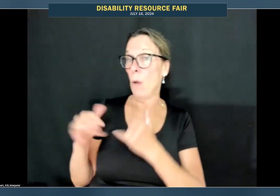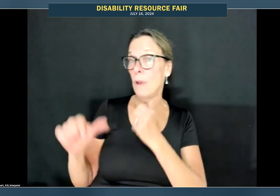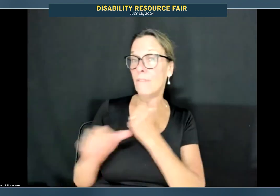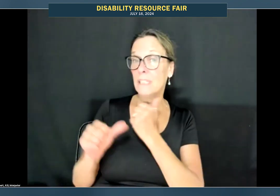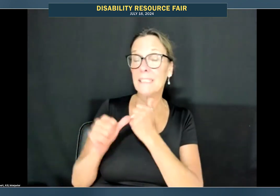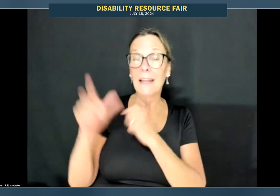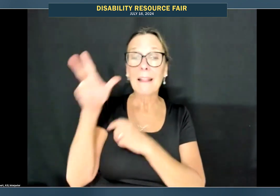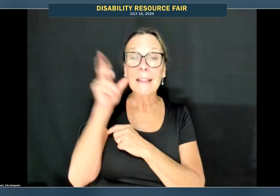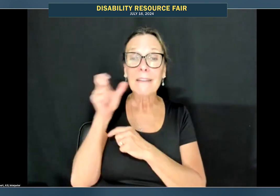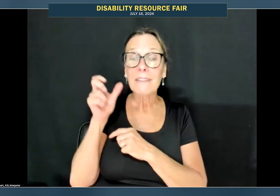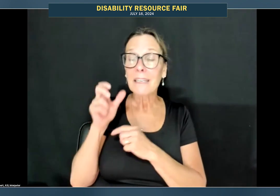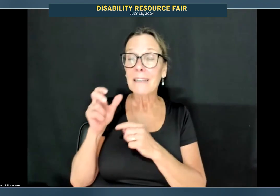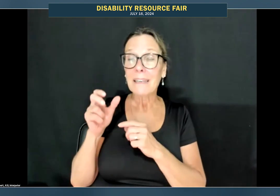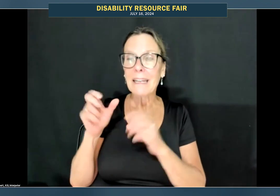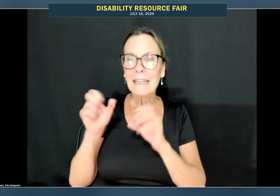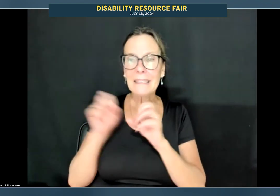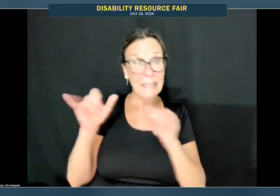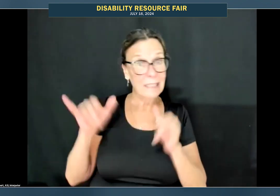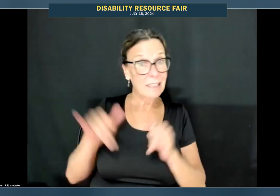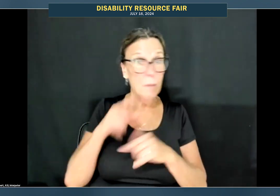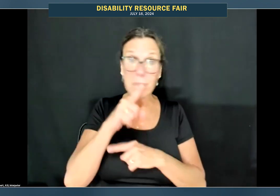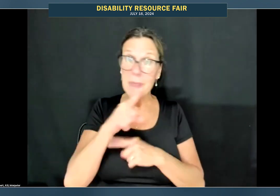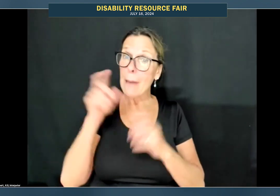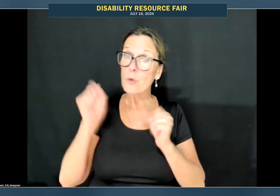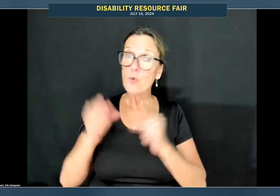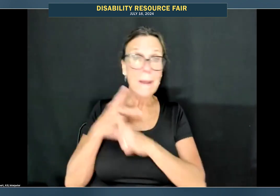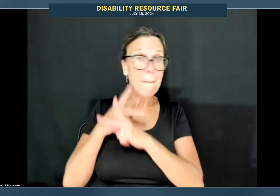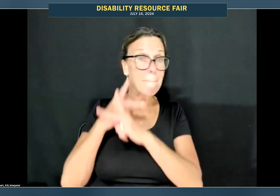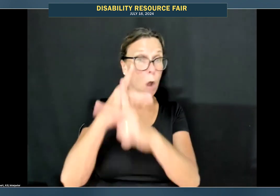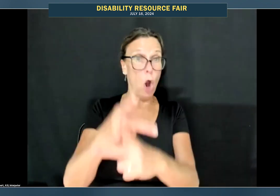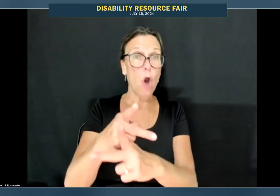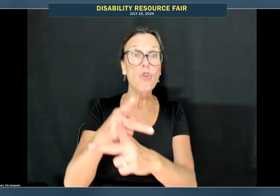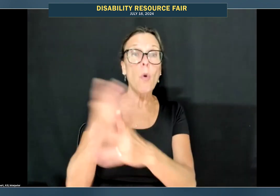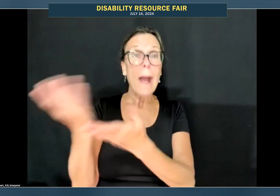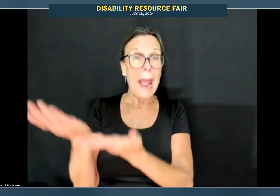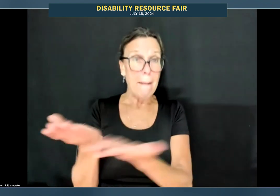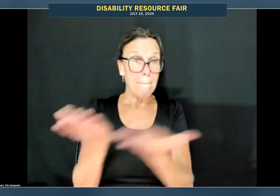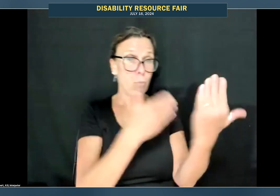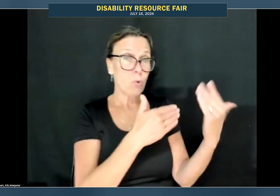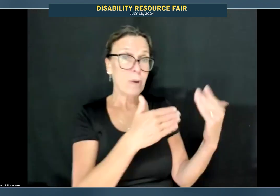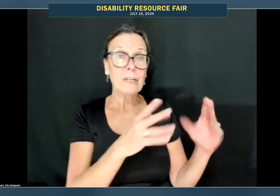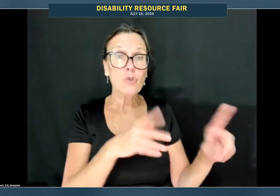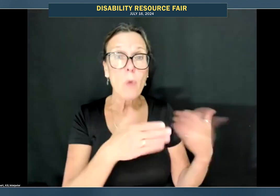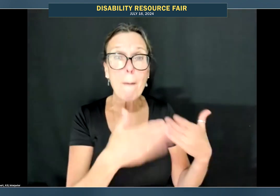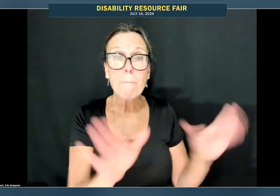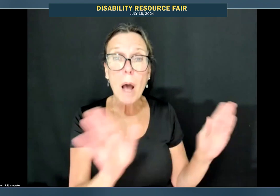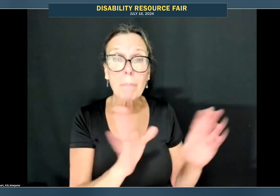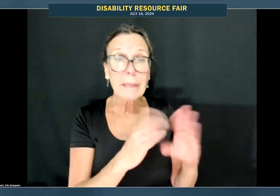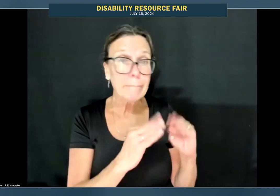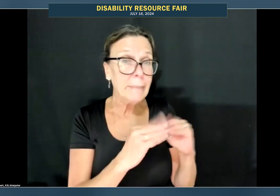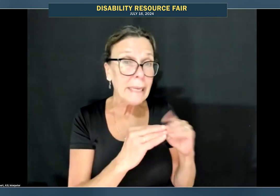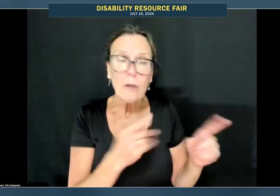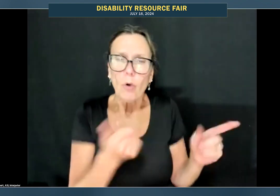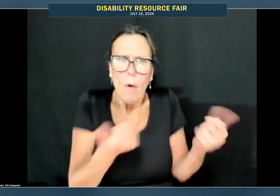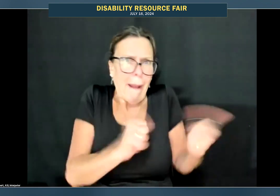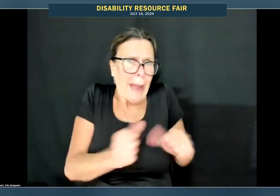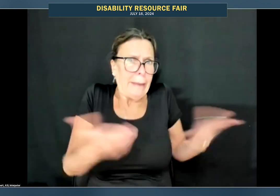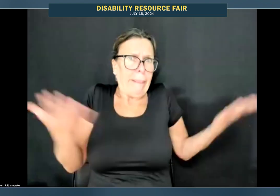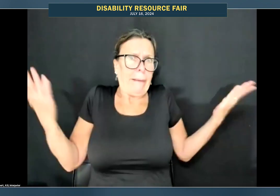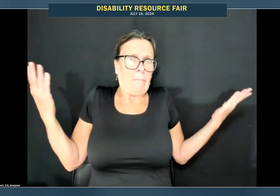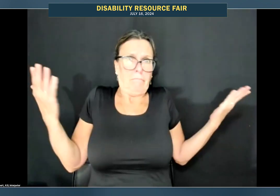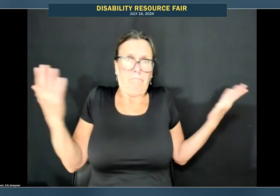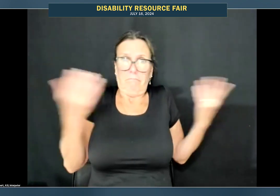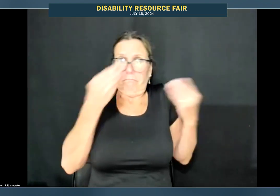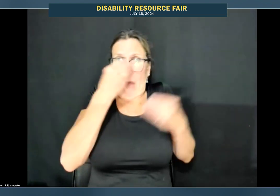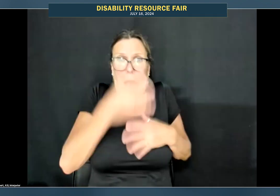kit that you can borrow and bring to a public meeting or it doesn't have to be a public meeting, to anything. We're not going to